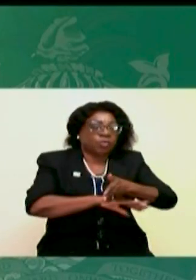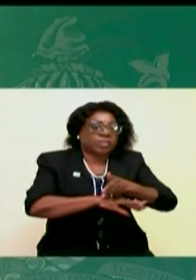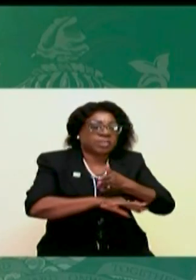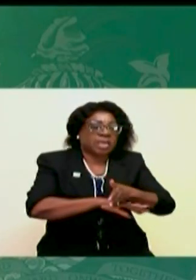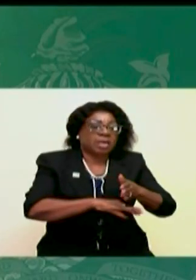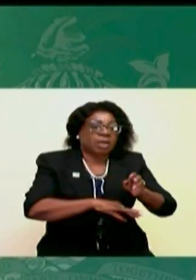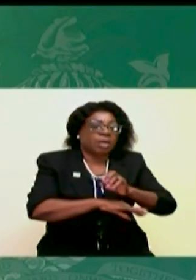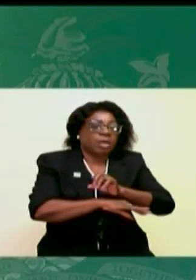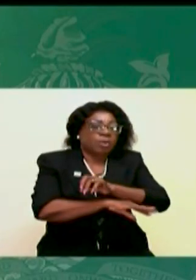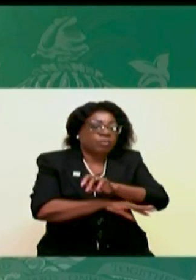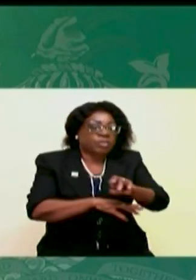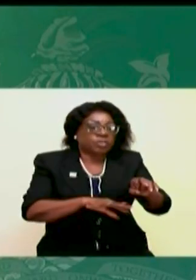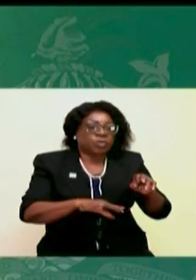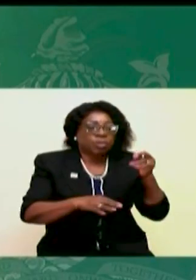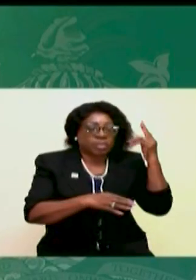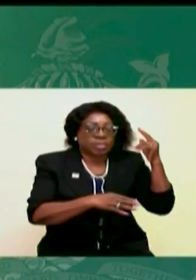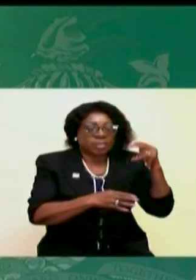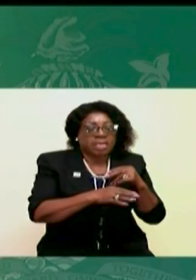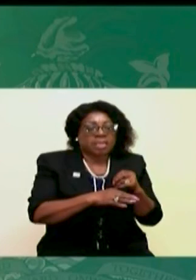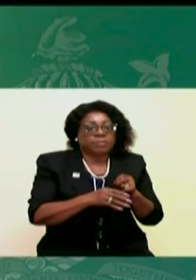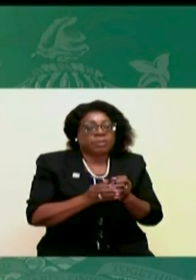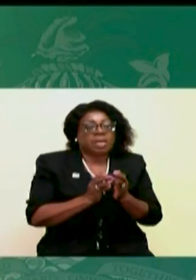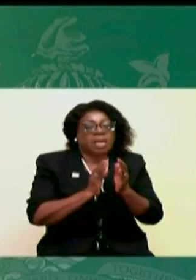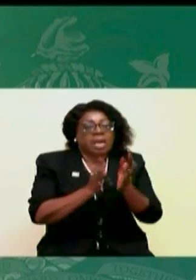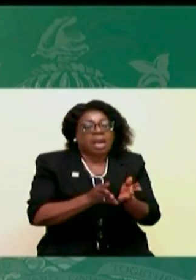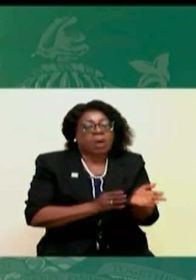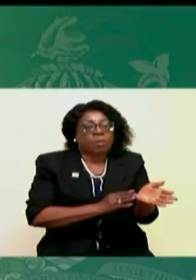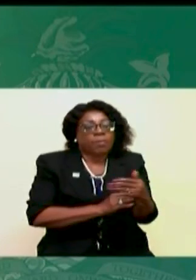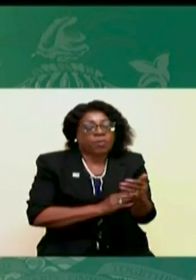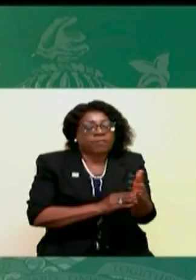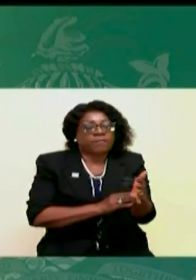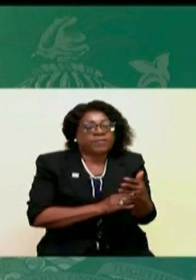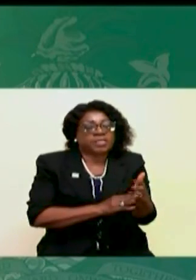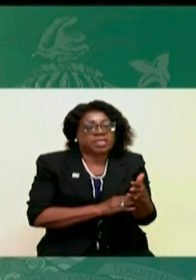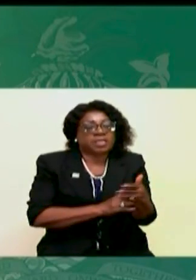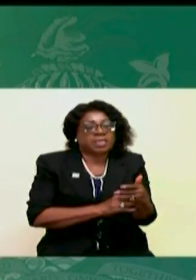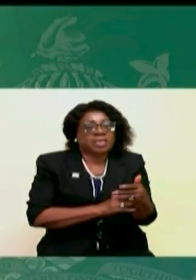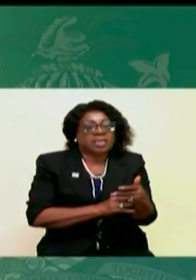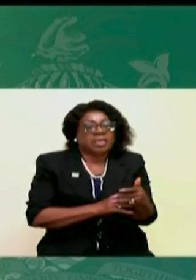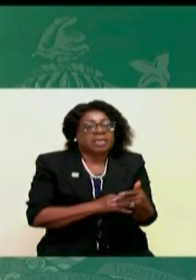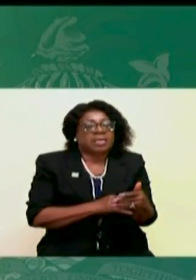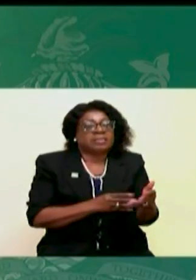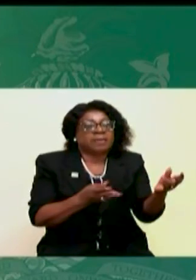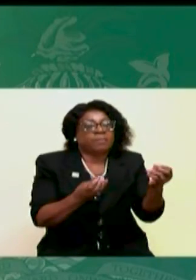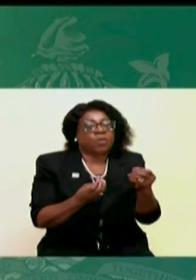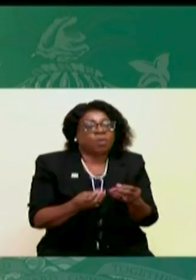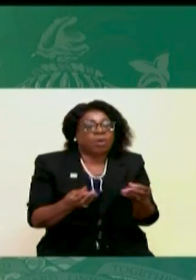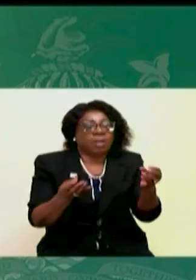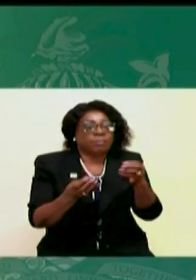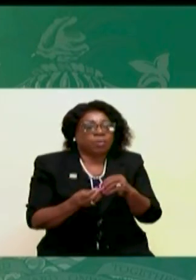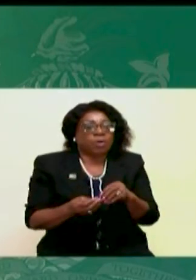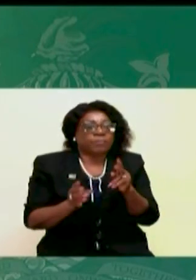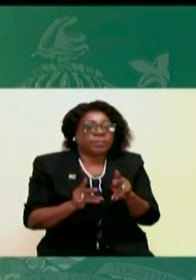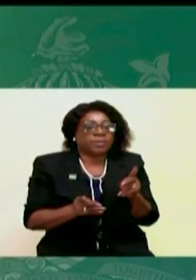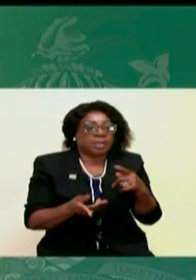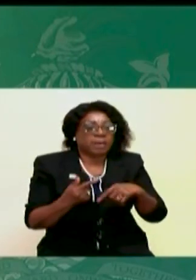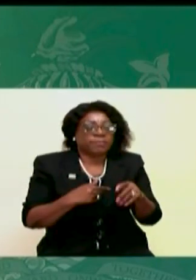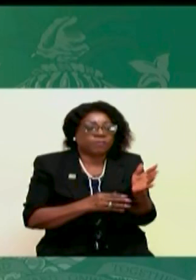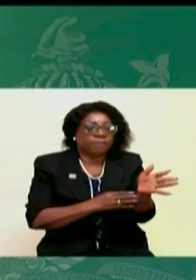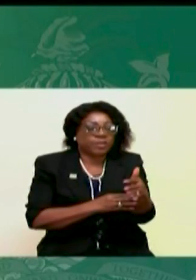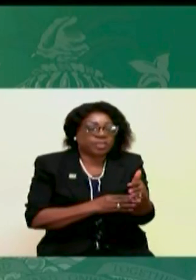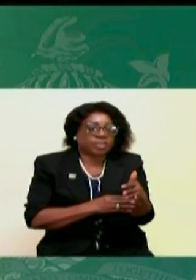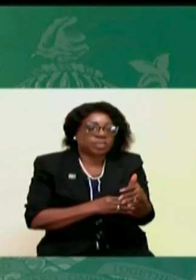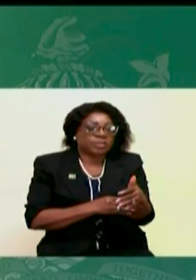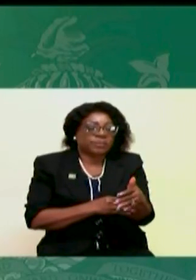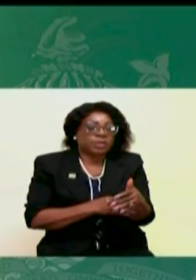resorts and marinas. Our Bonefish Lodges continue to see high guest counts in their annual reports, which is